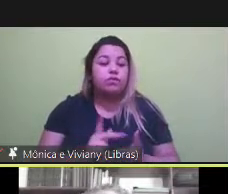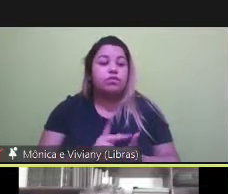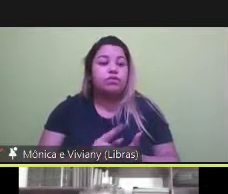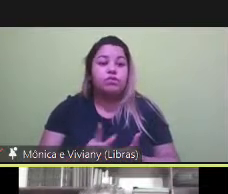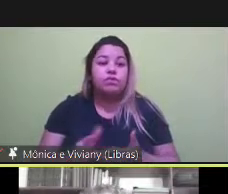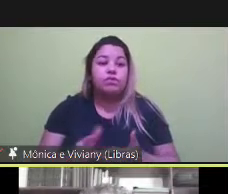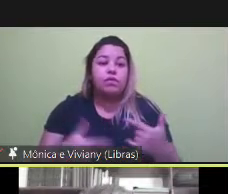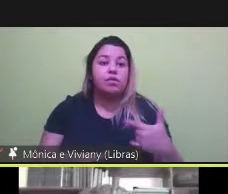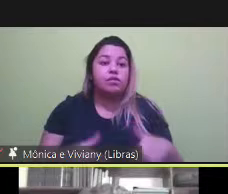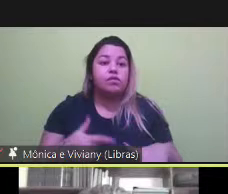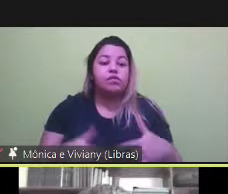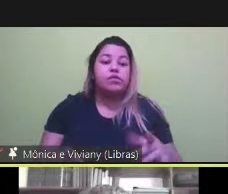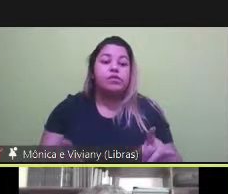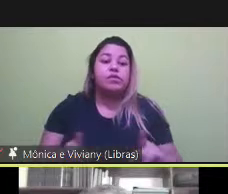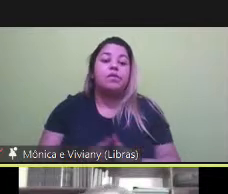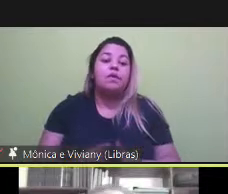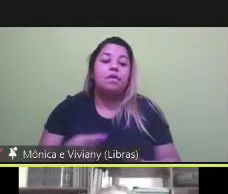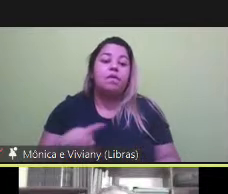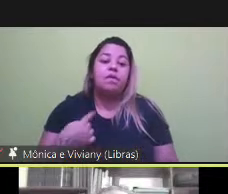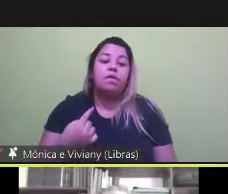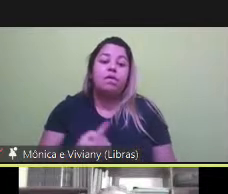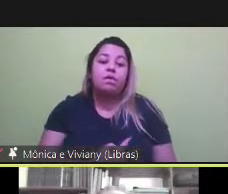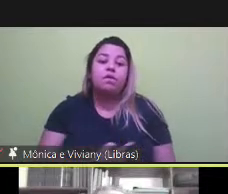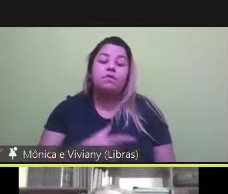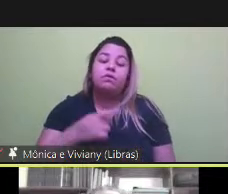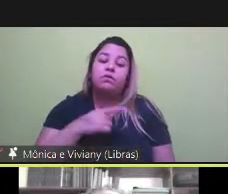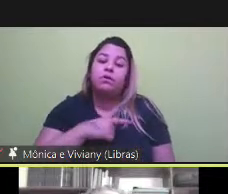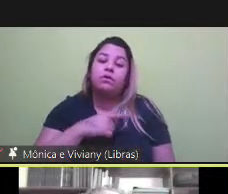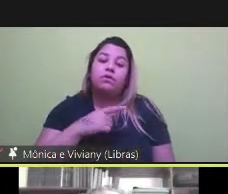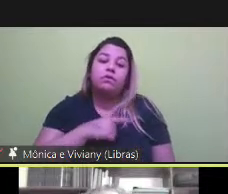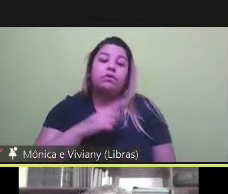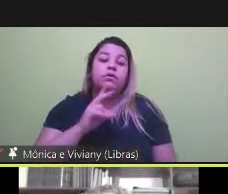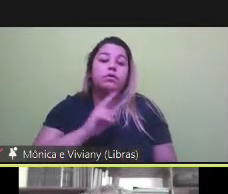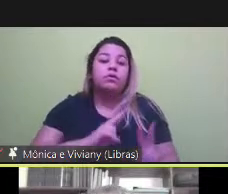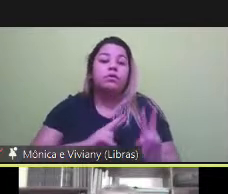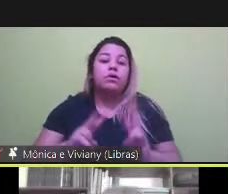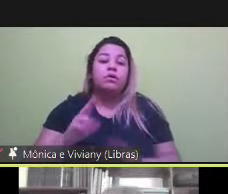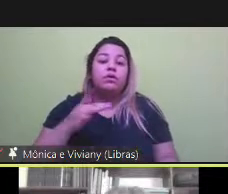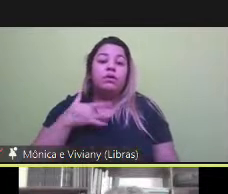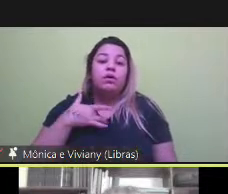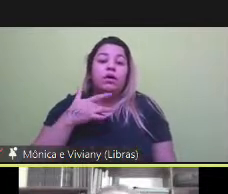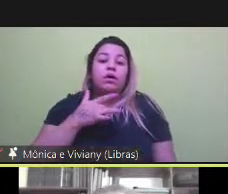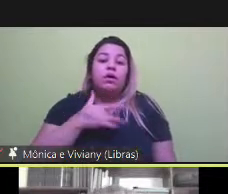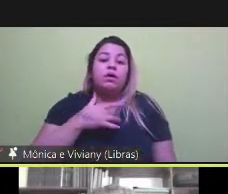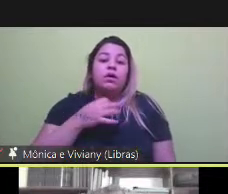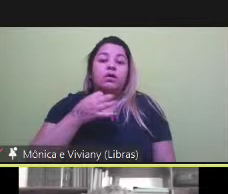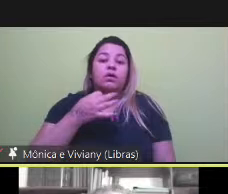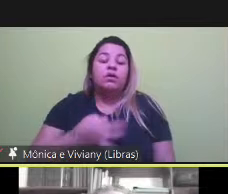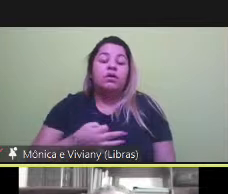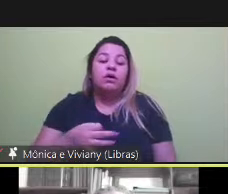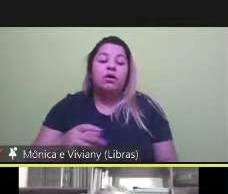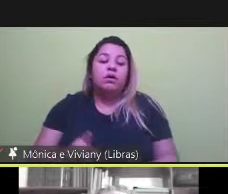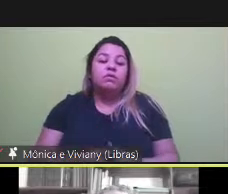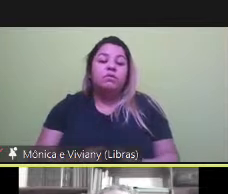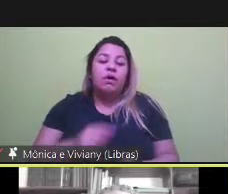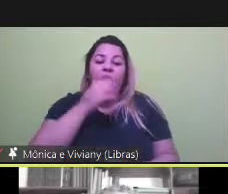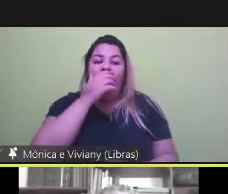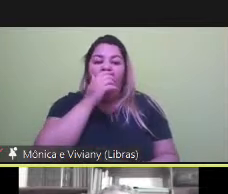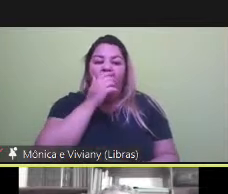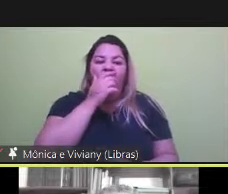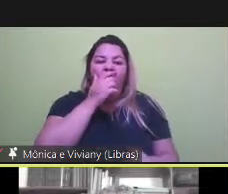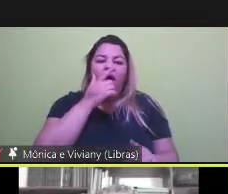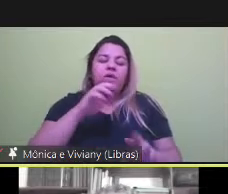time. We wanted to have a more integral and more positive approach in the healthcare,